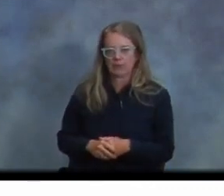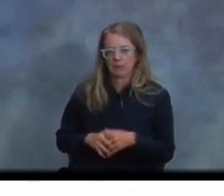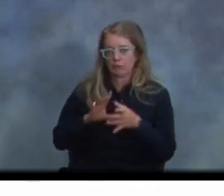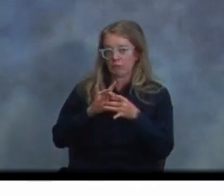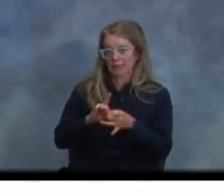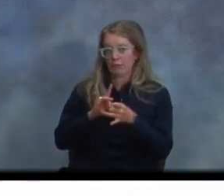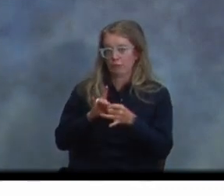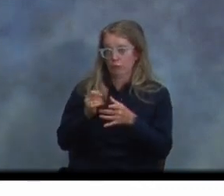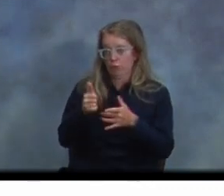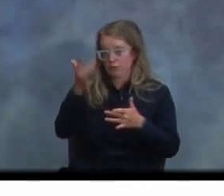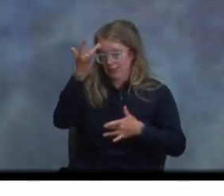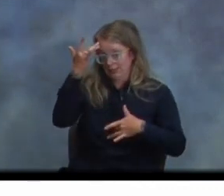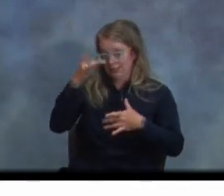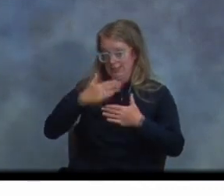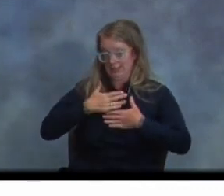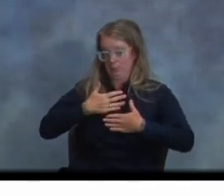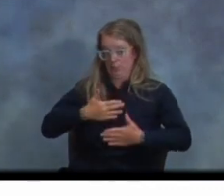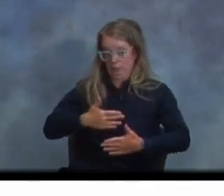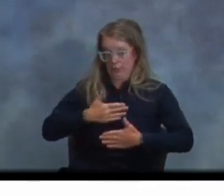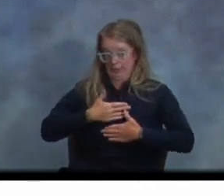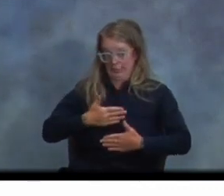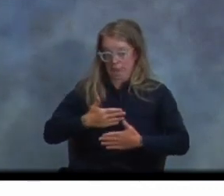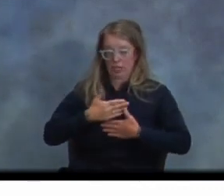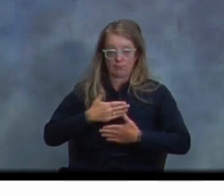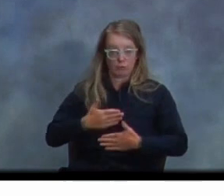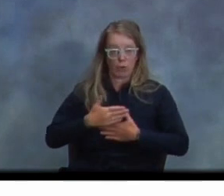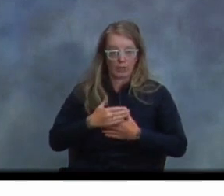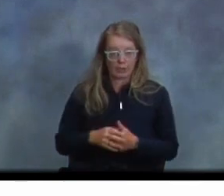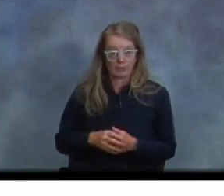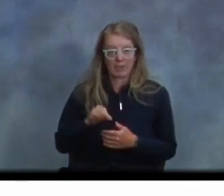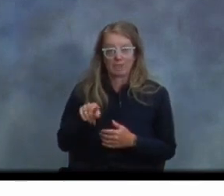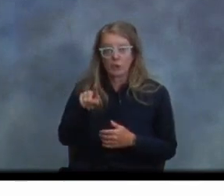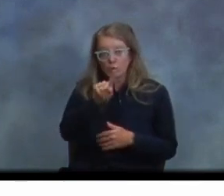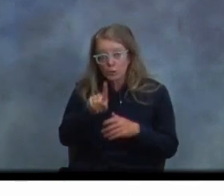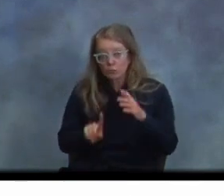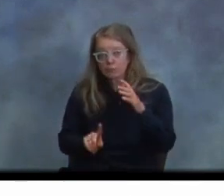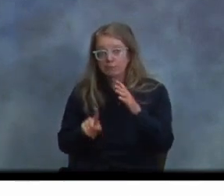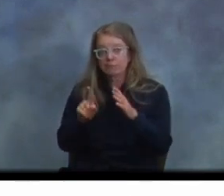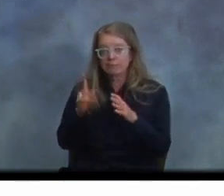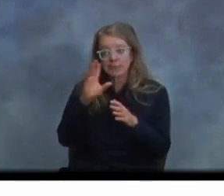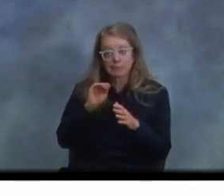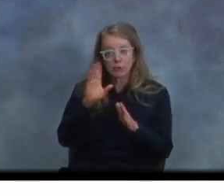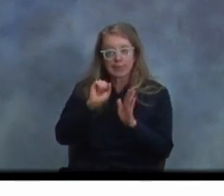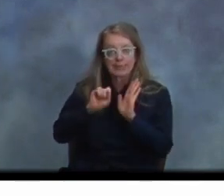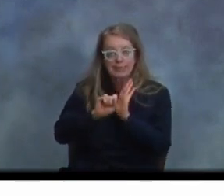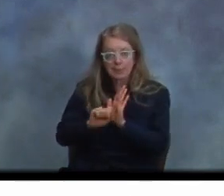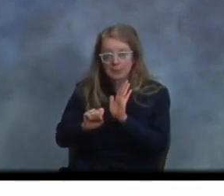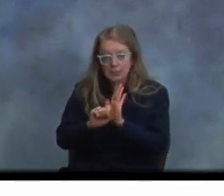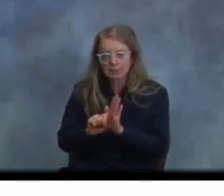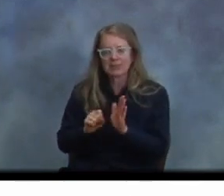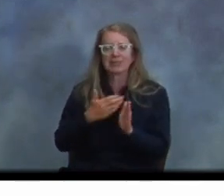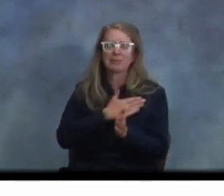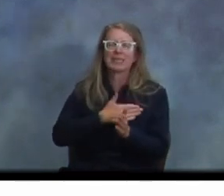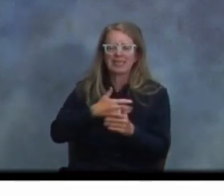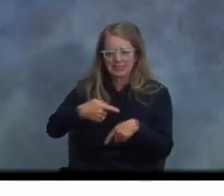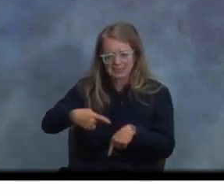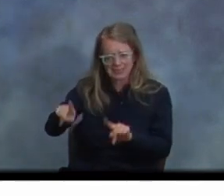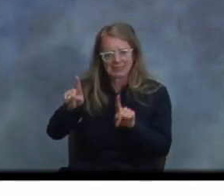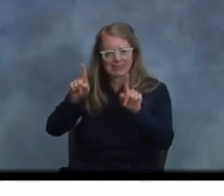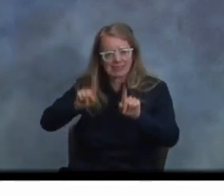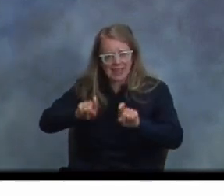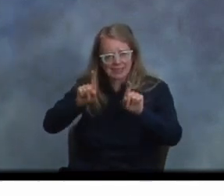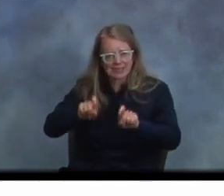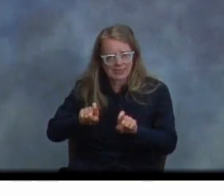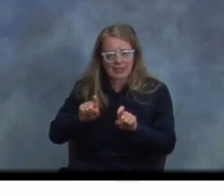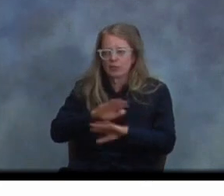respiratory illnesses, please, if you start to have symptoms, please get tested. Don't make